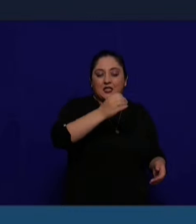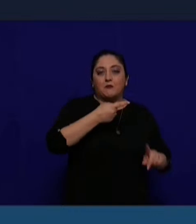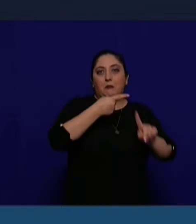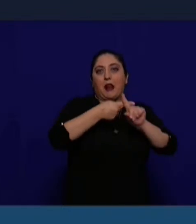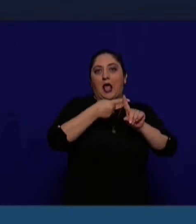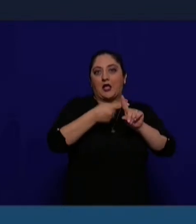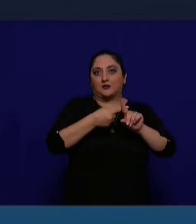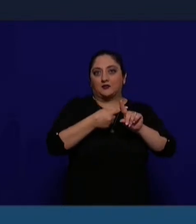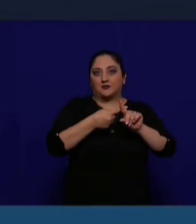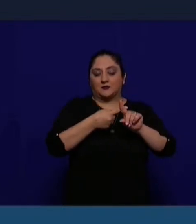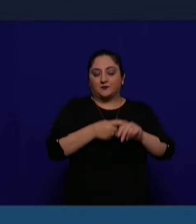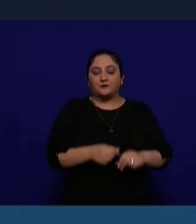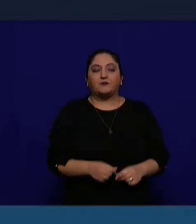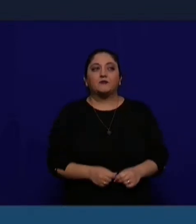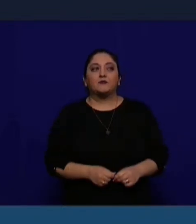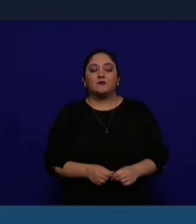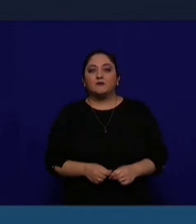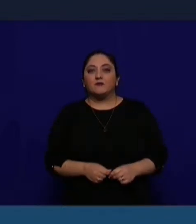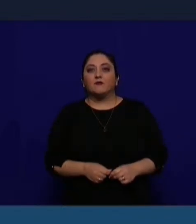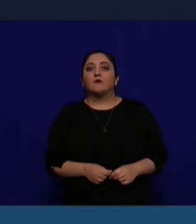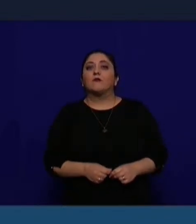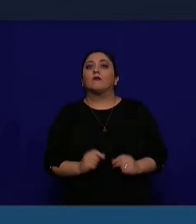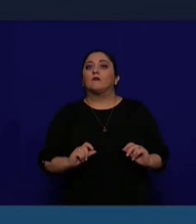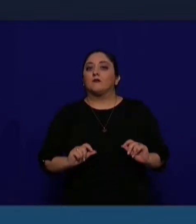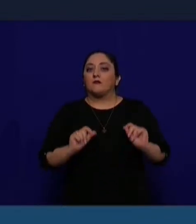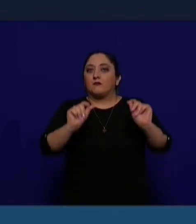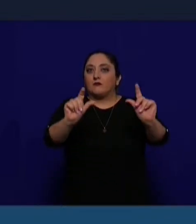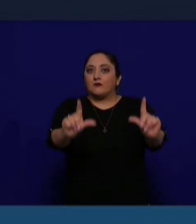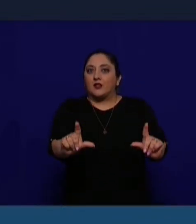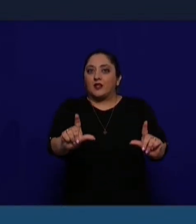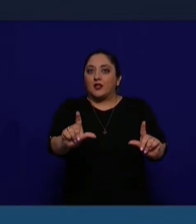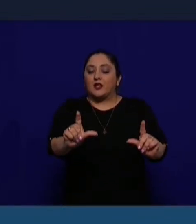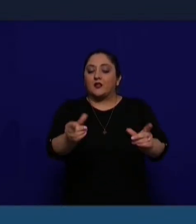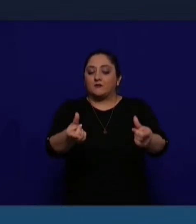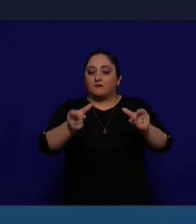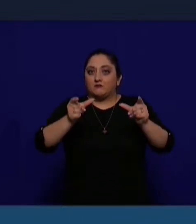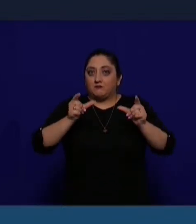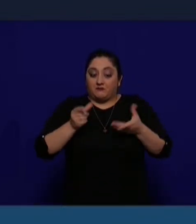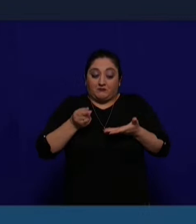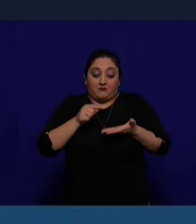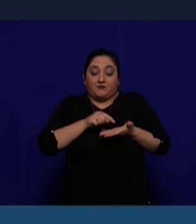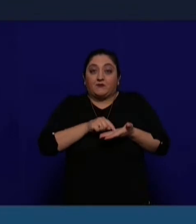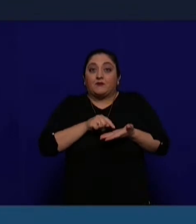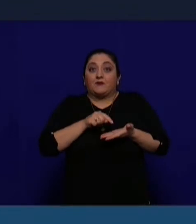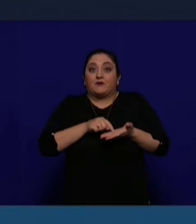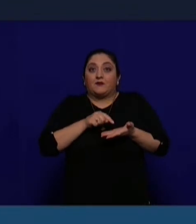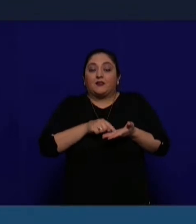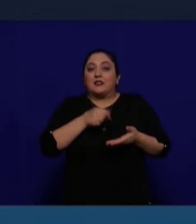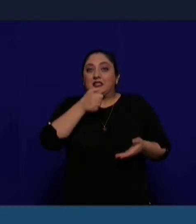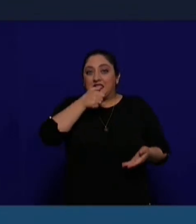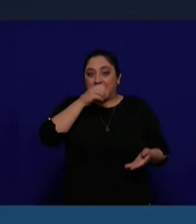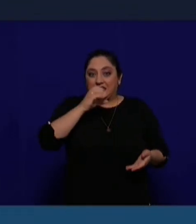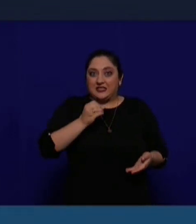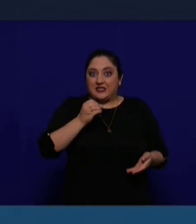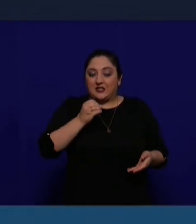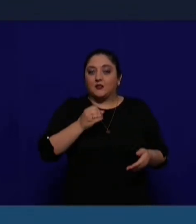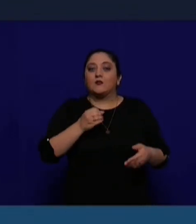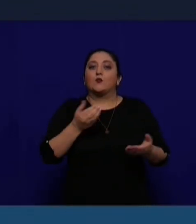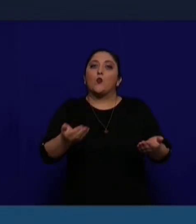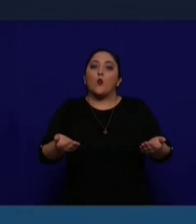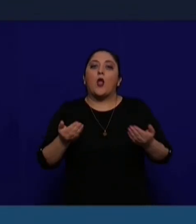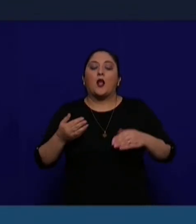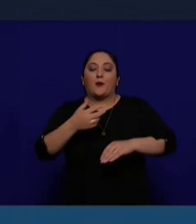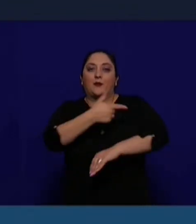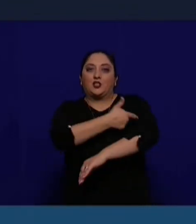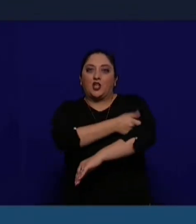age. In fact, we have been sending the invitations to the people who are aged over 60 years, and it is important